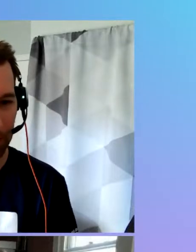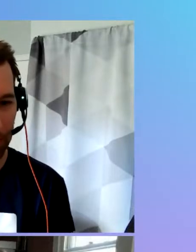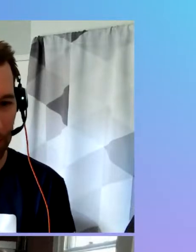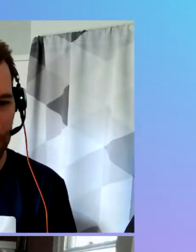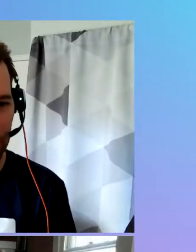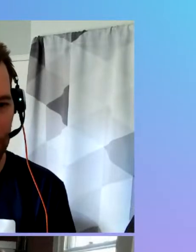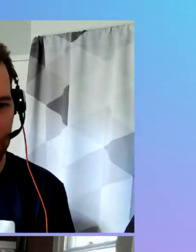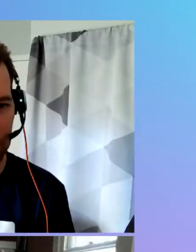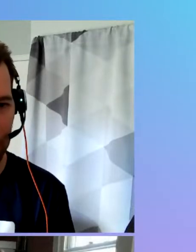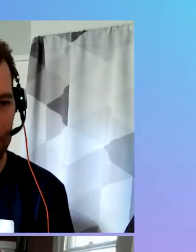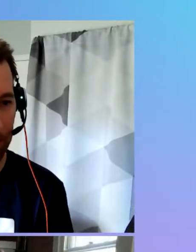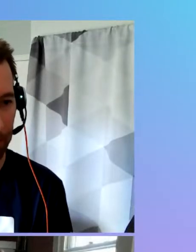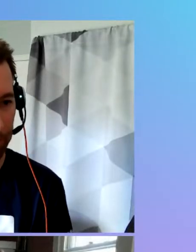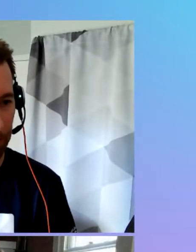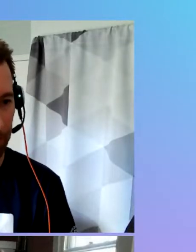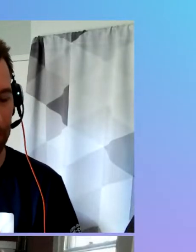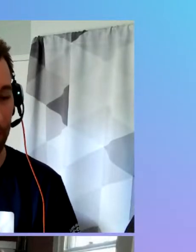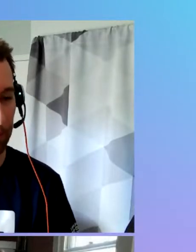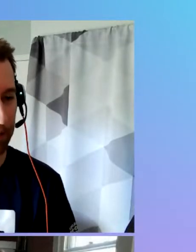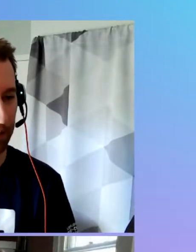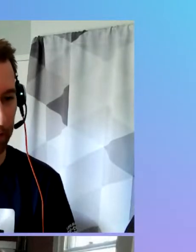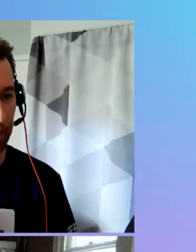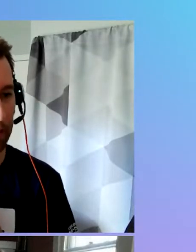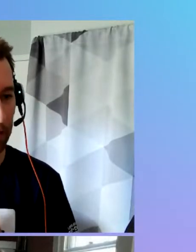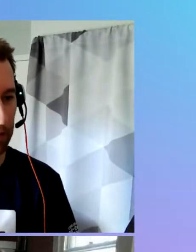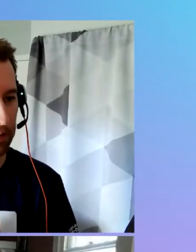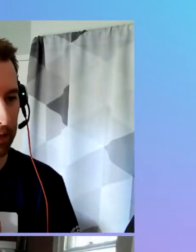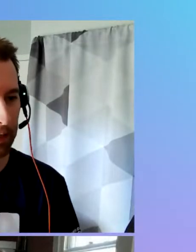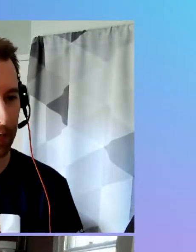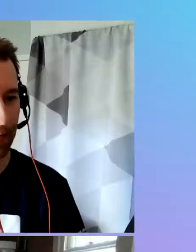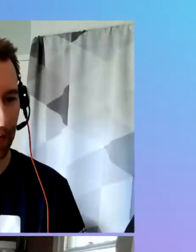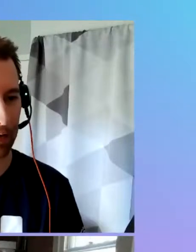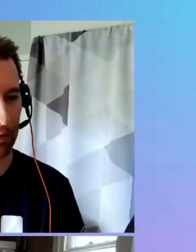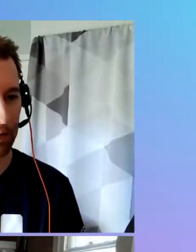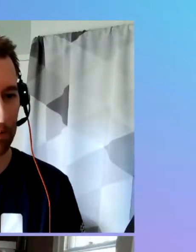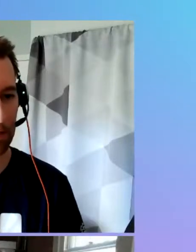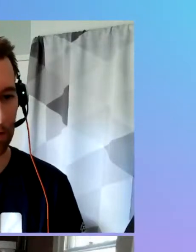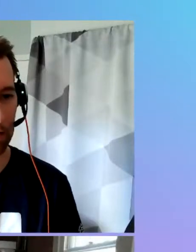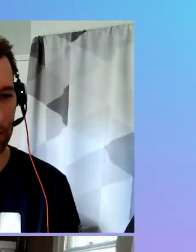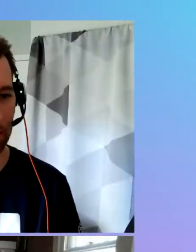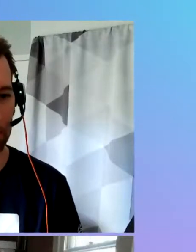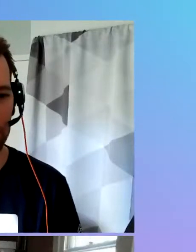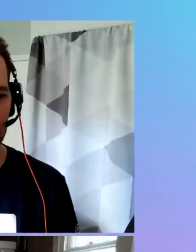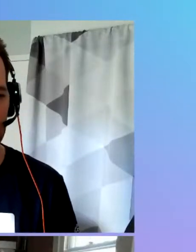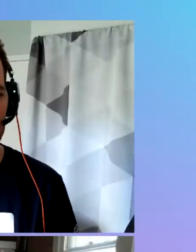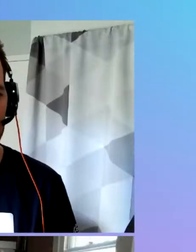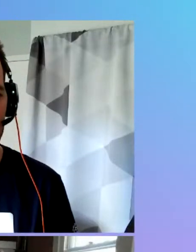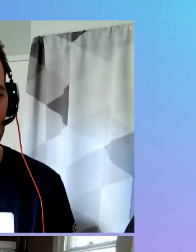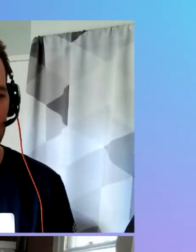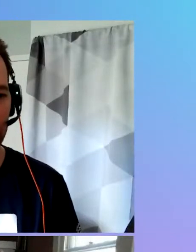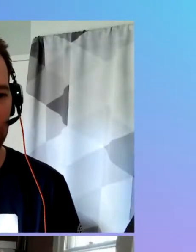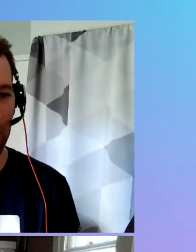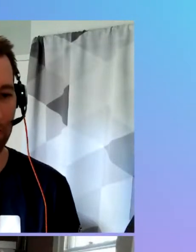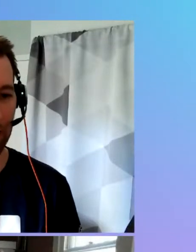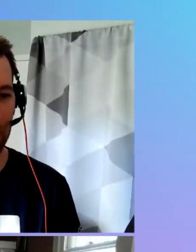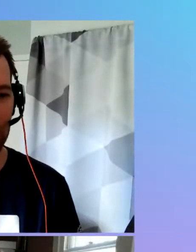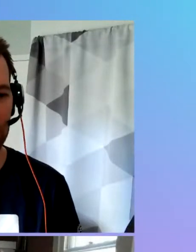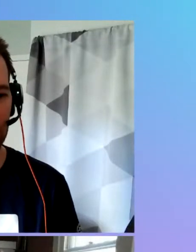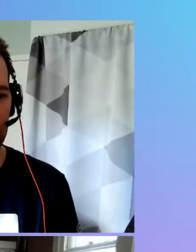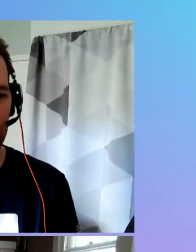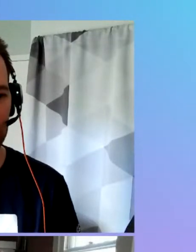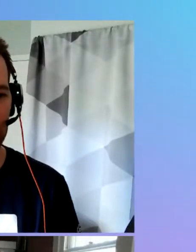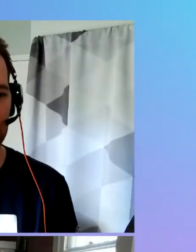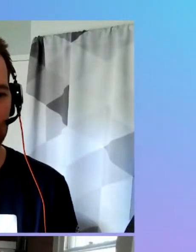First question with the most upvotes presently is, how do you demonstrate your experience if you haven't